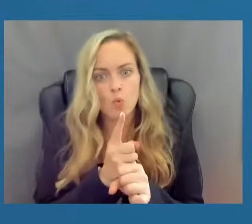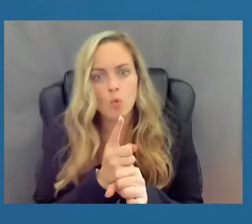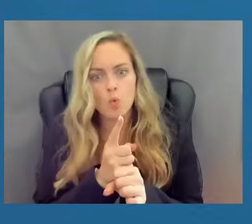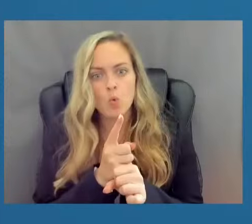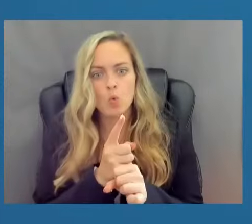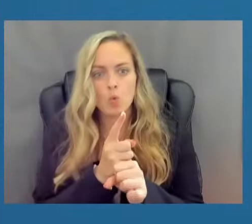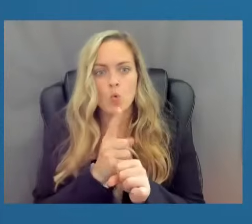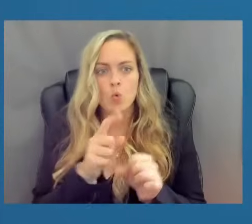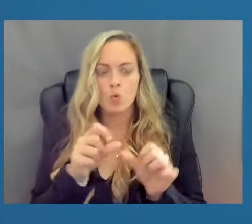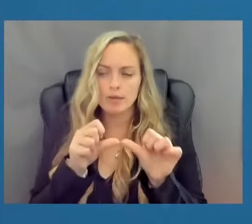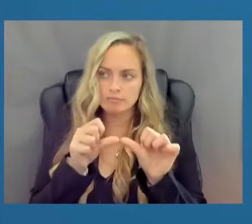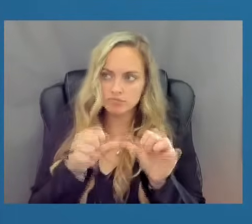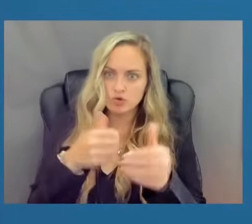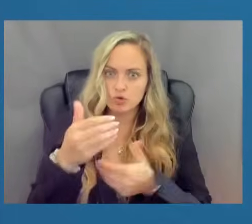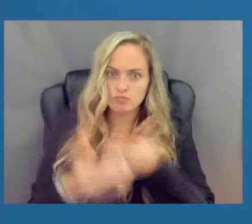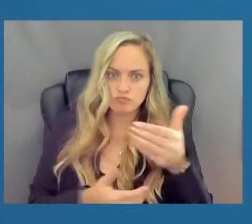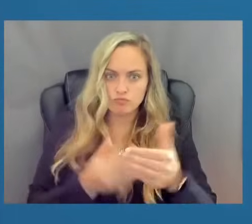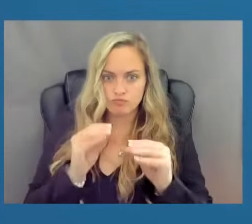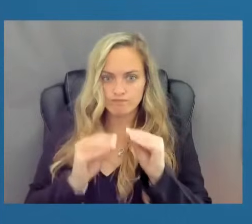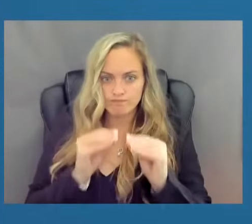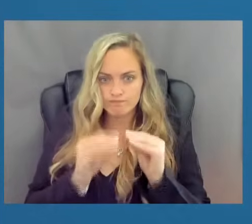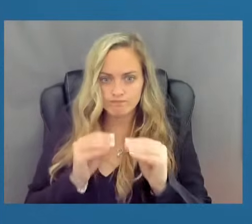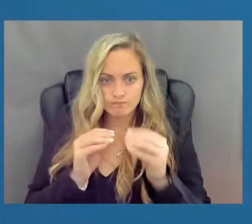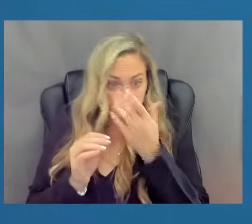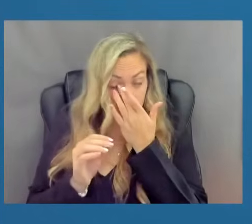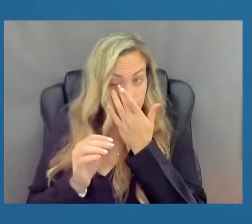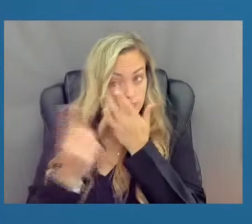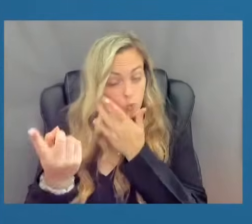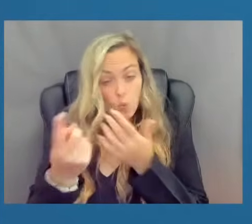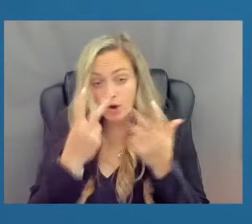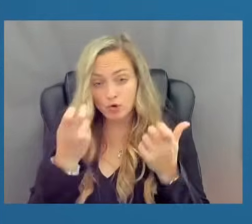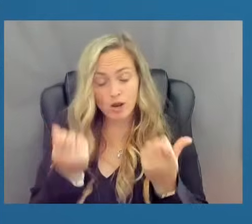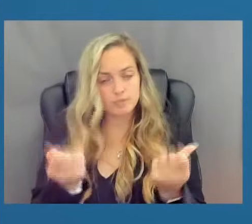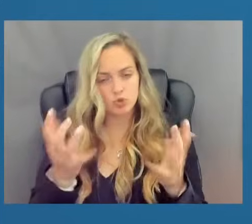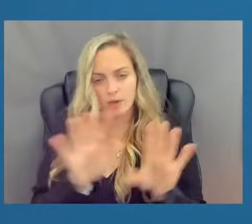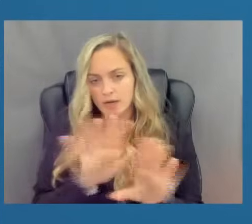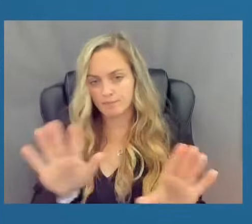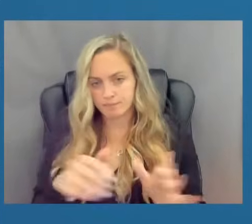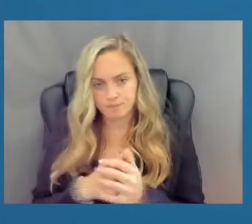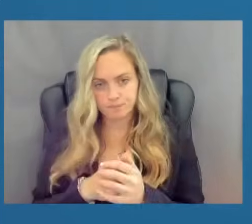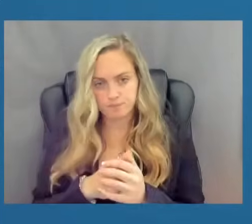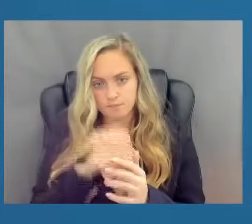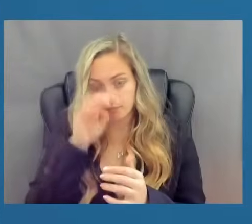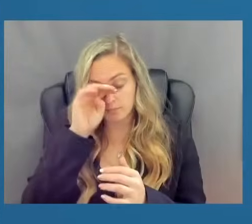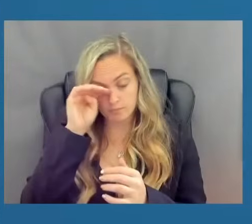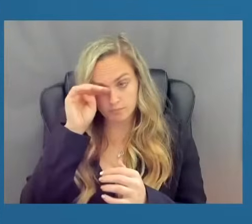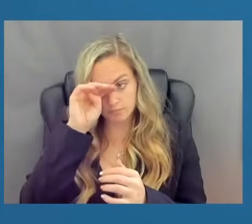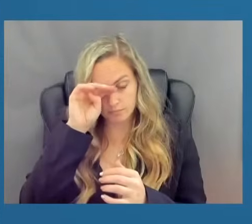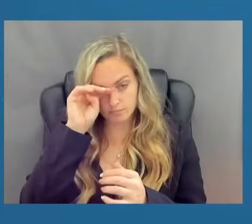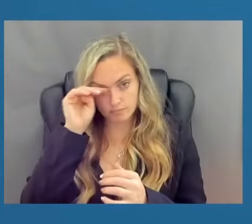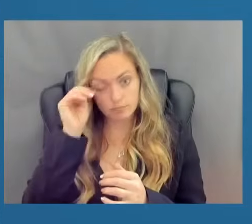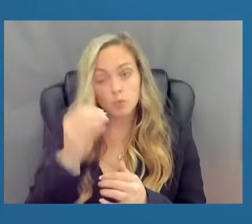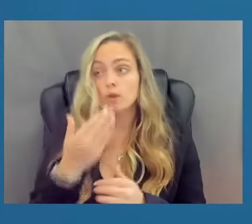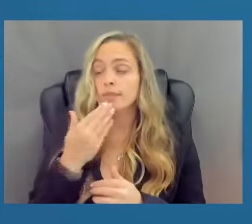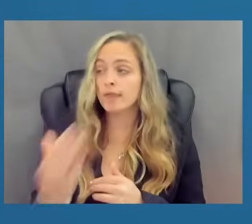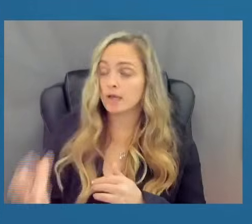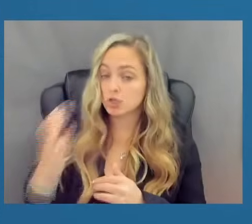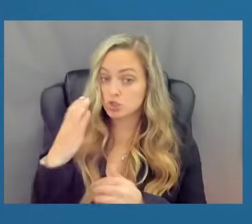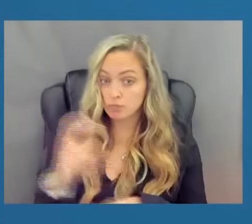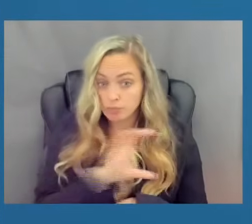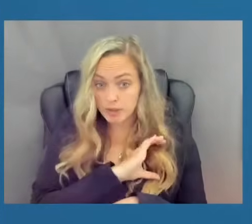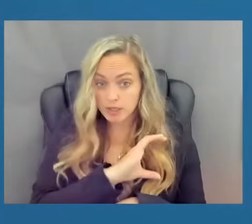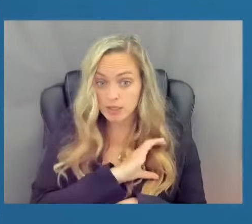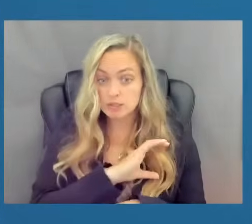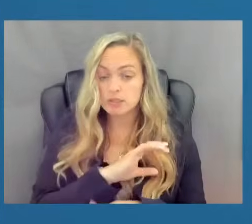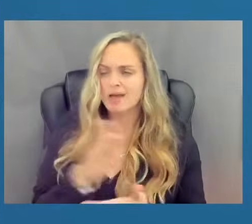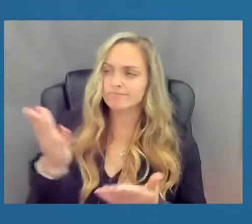be nimble, that one crime is one too many. So I also want to thank our chief of police in particular and ask him to come up